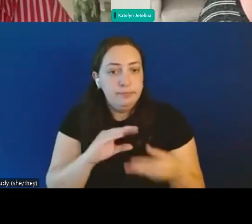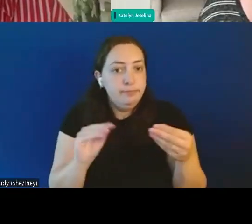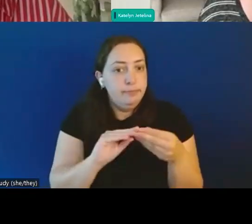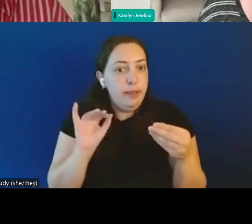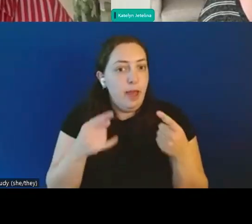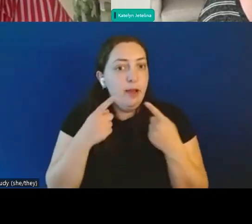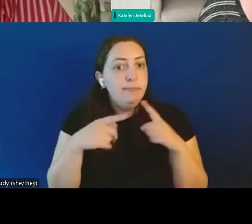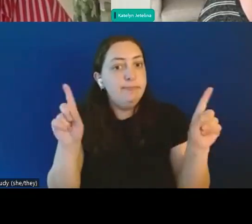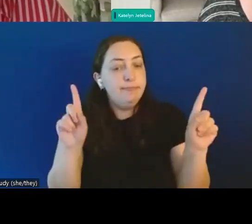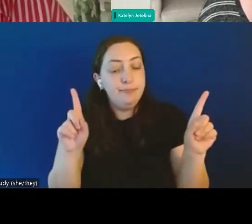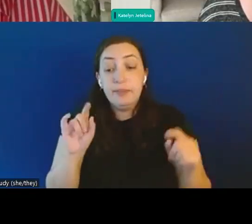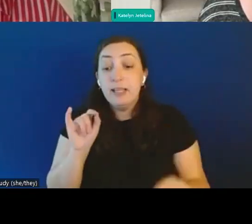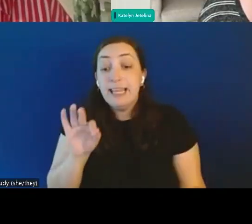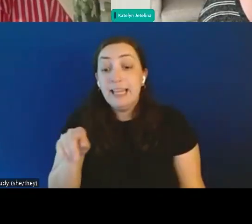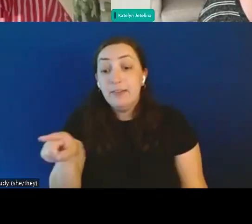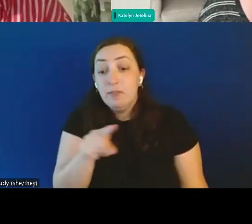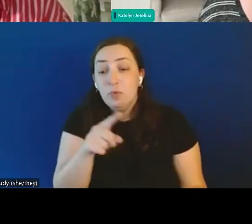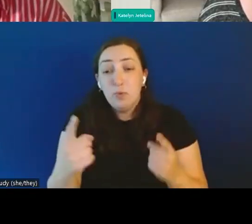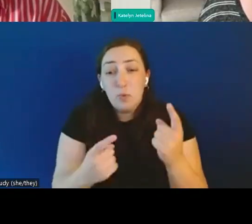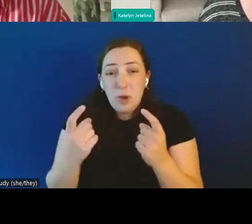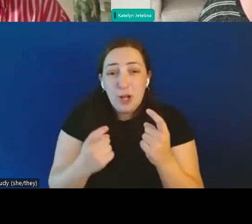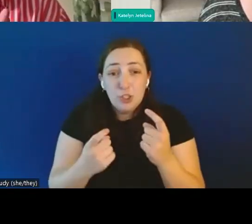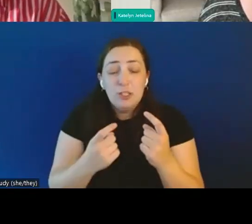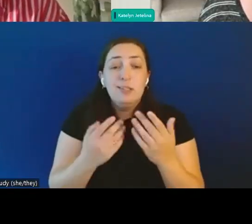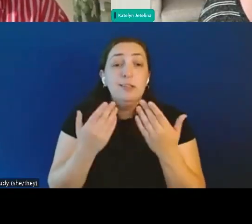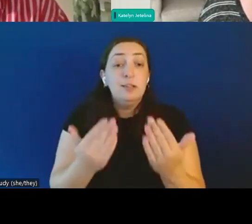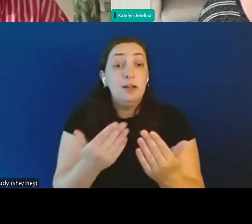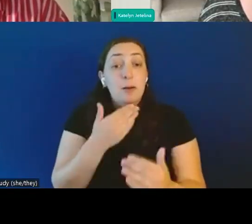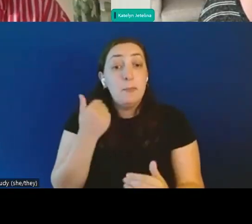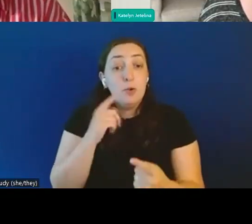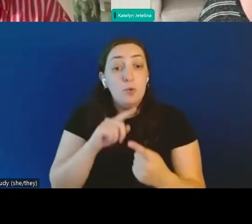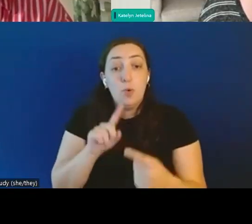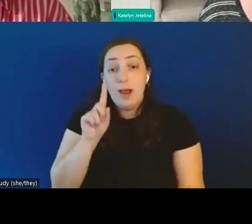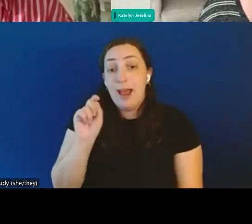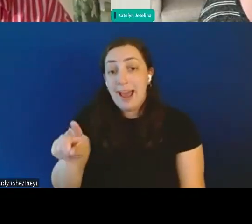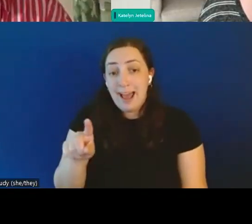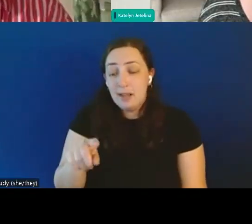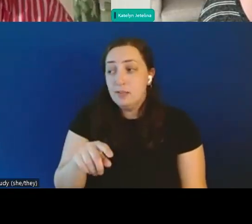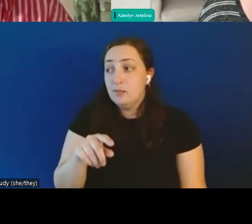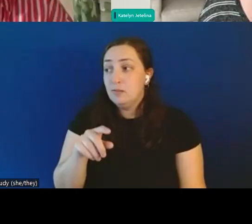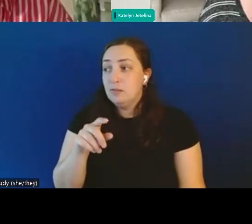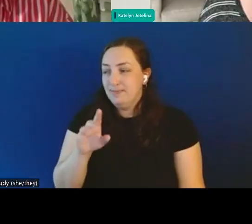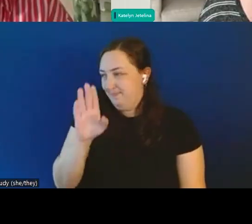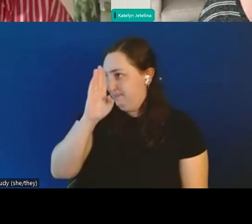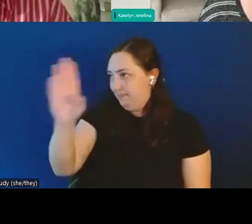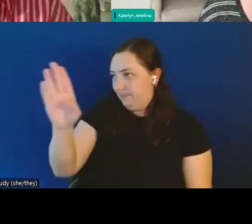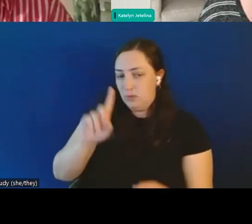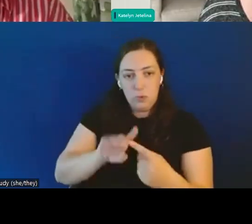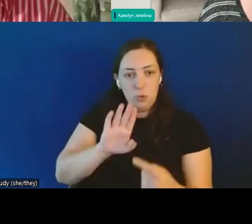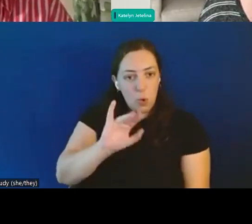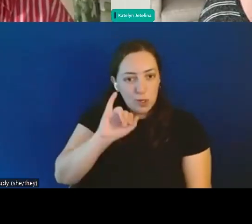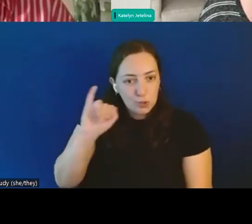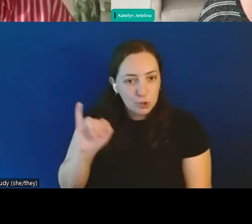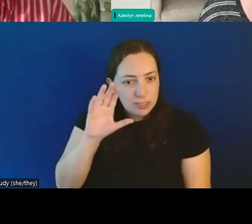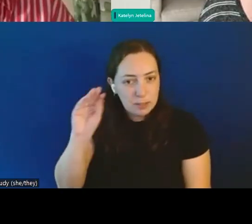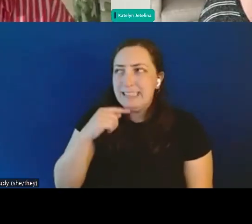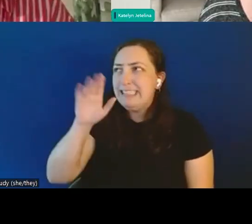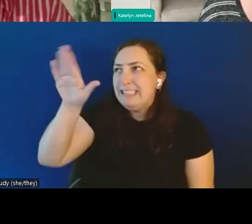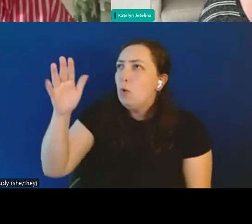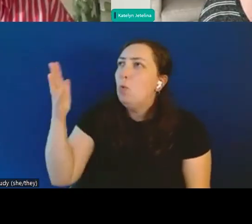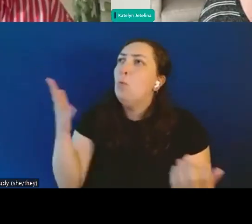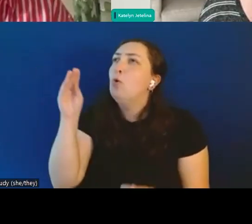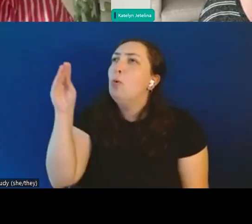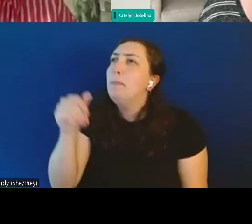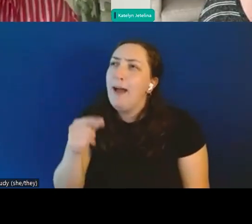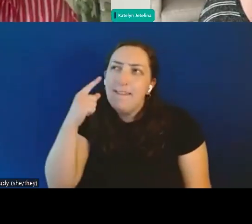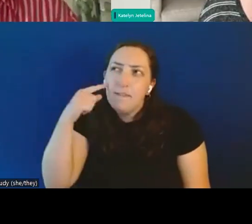said, if folks have questions, directing them or yourselves to speak with your own insurers to ask what they will be covering and for whom,